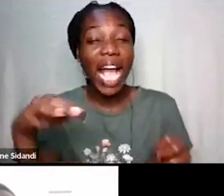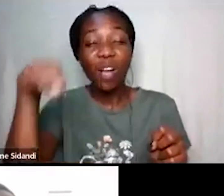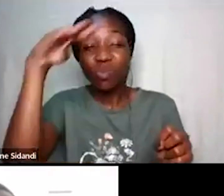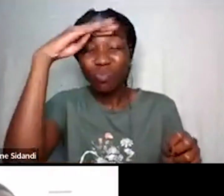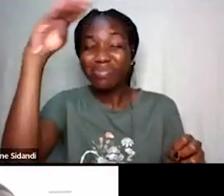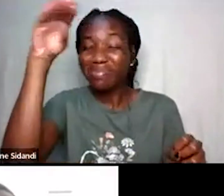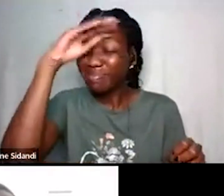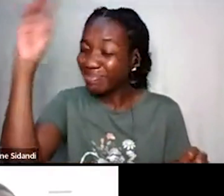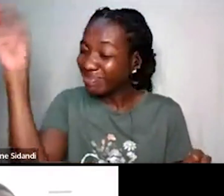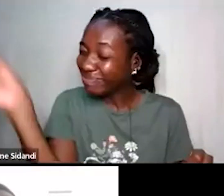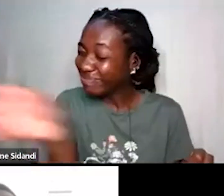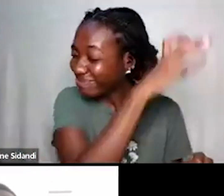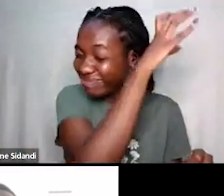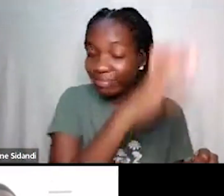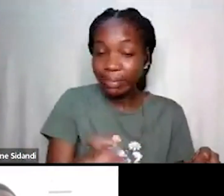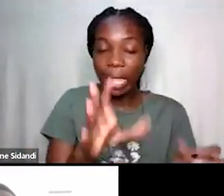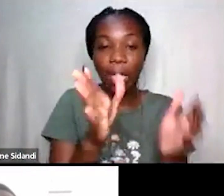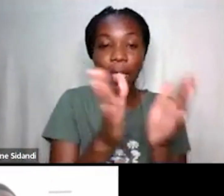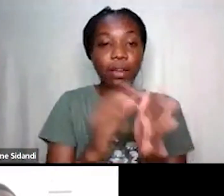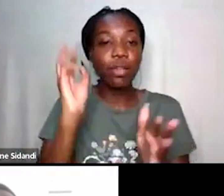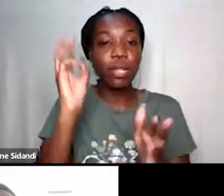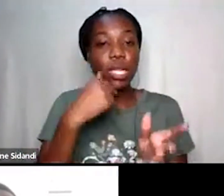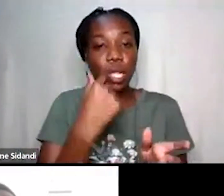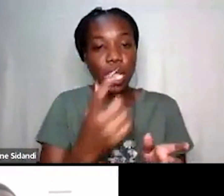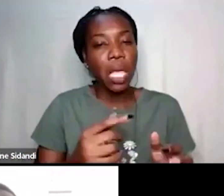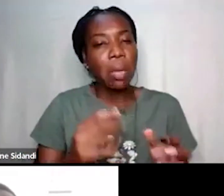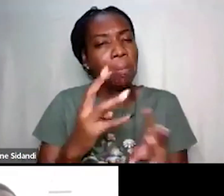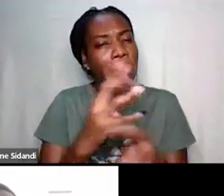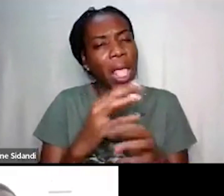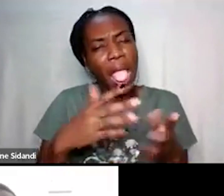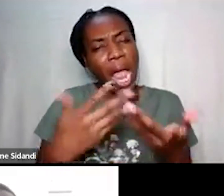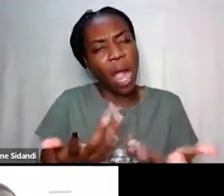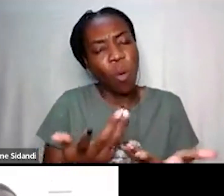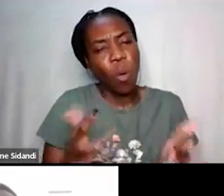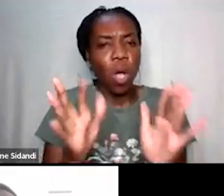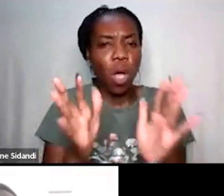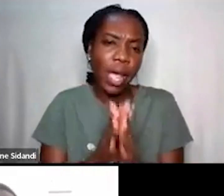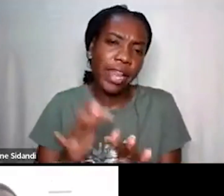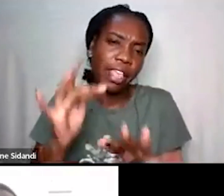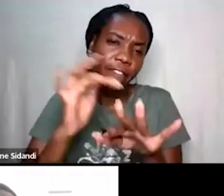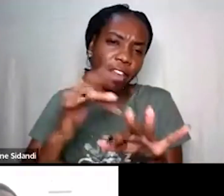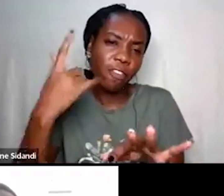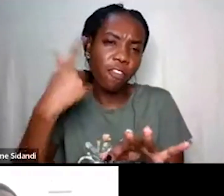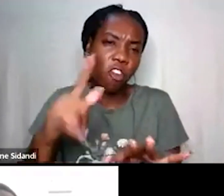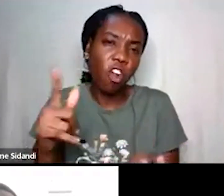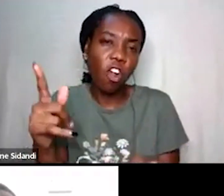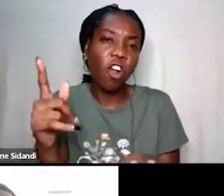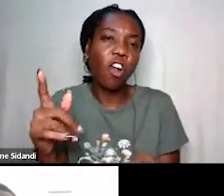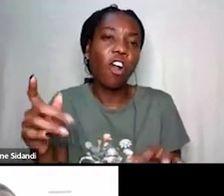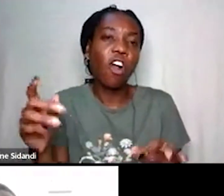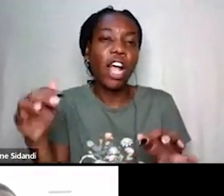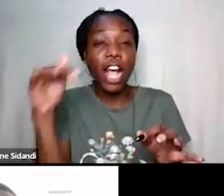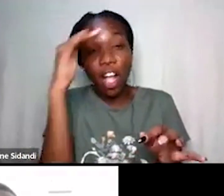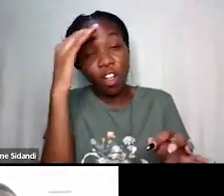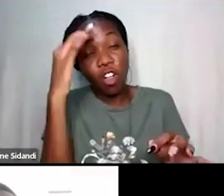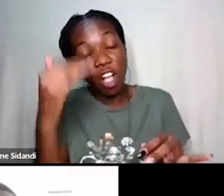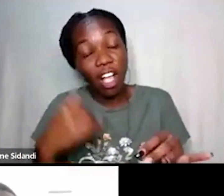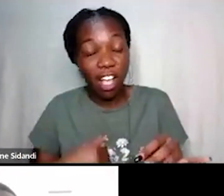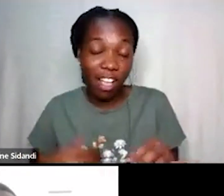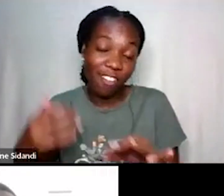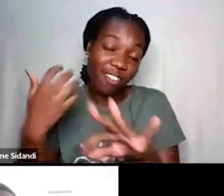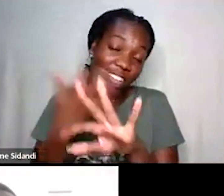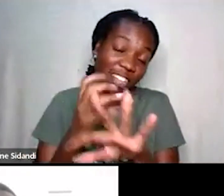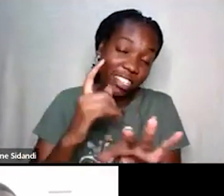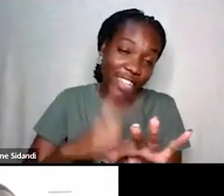is going to tell us how he has managed so far and the effect alcoholism had and the hard time or good time he had in the